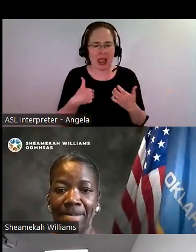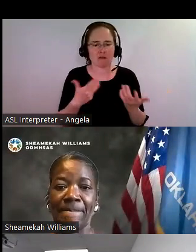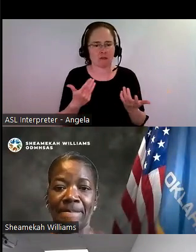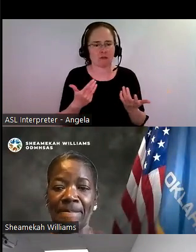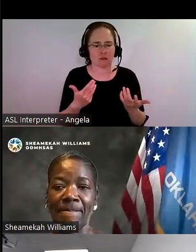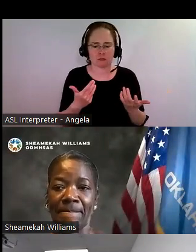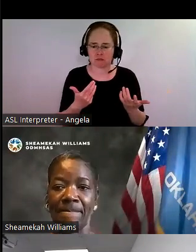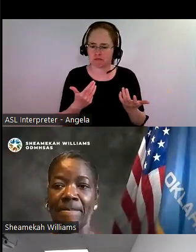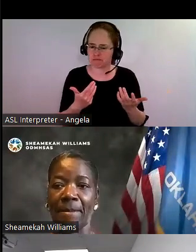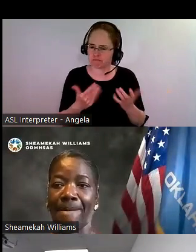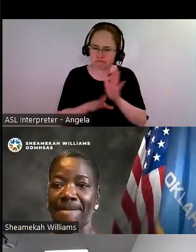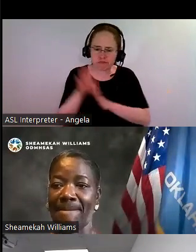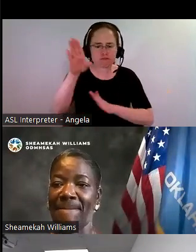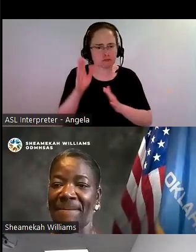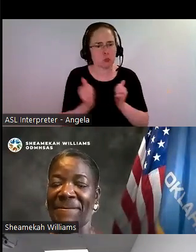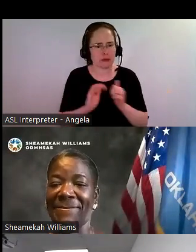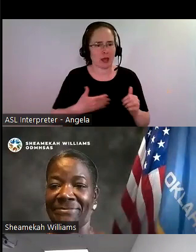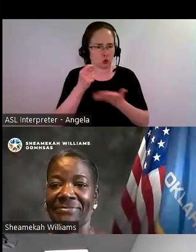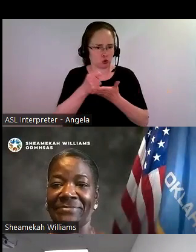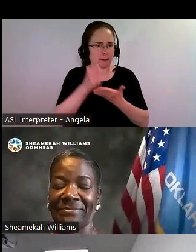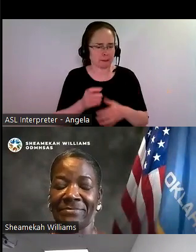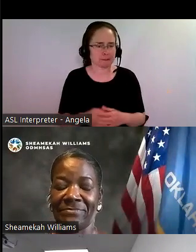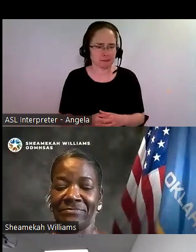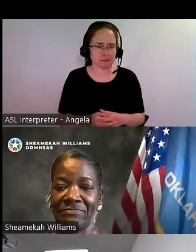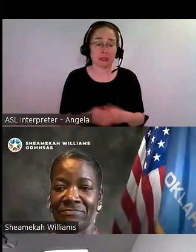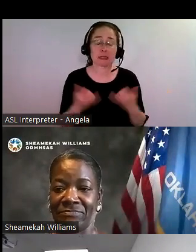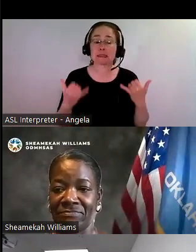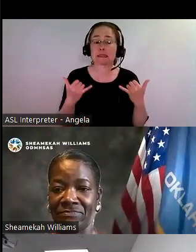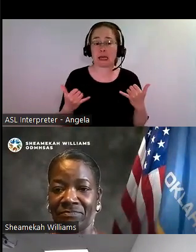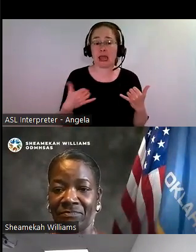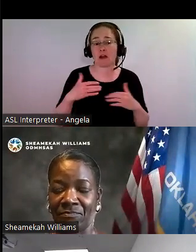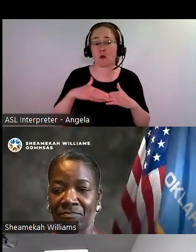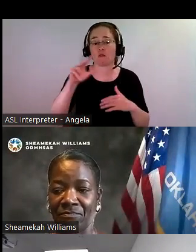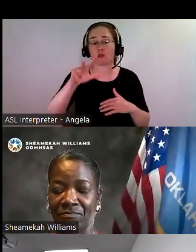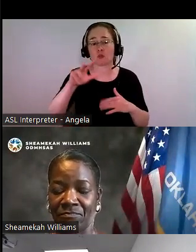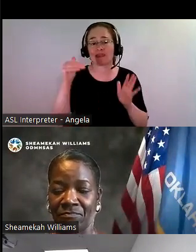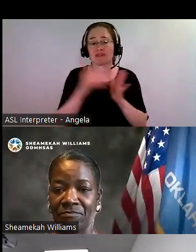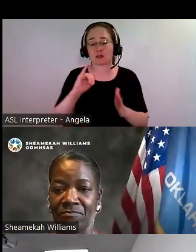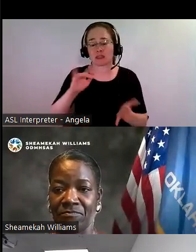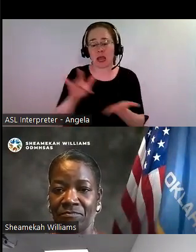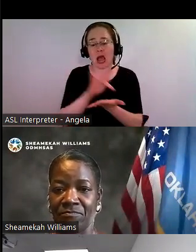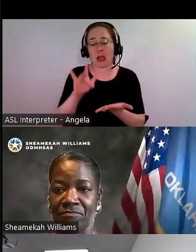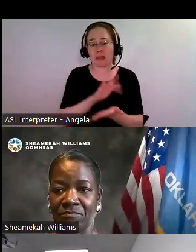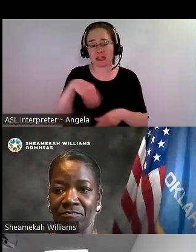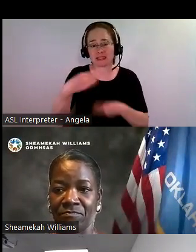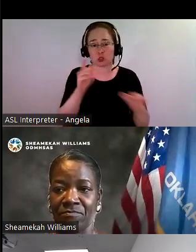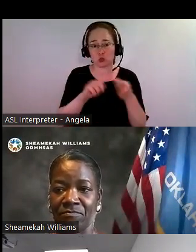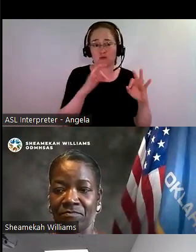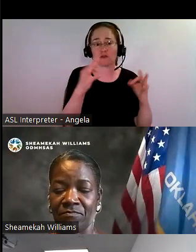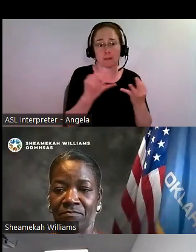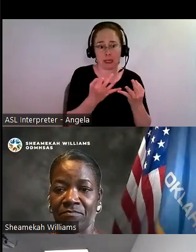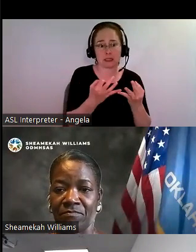making some headway in the treatment that we're doing. We have today we have over 3,000 iPads issued to families equipped with the